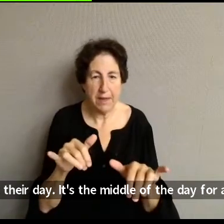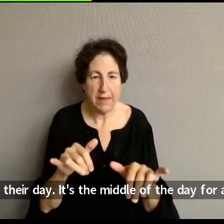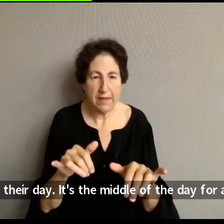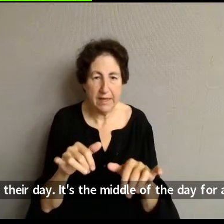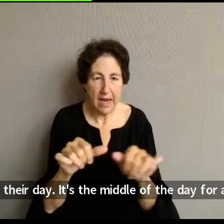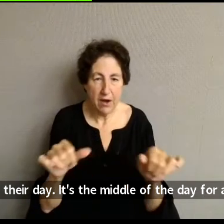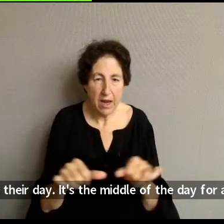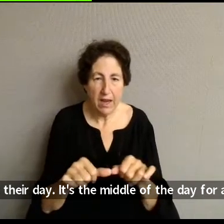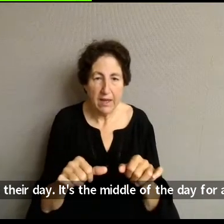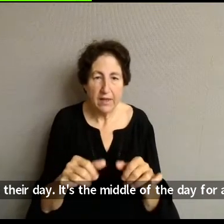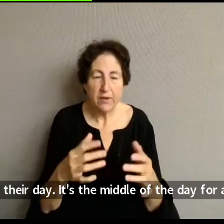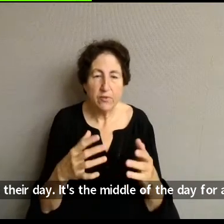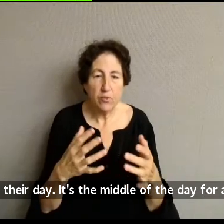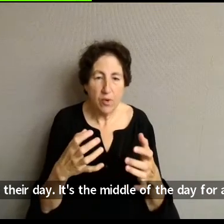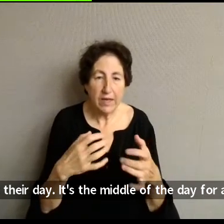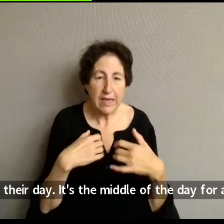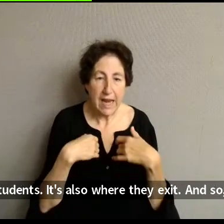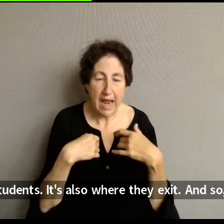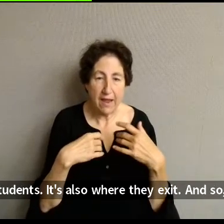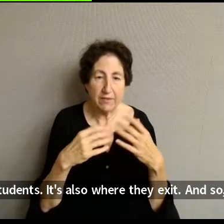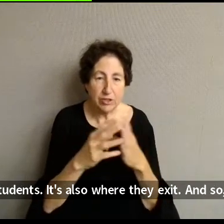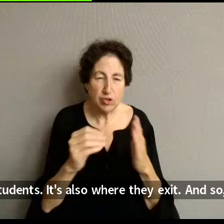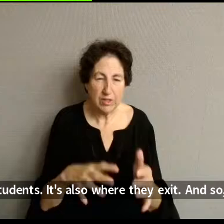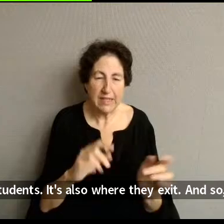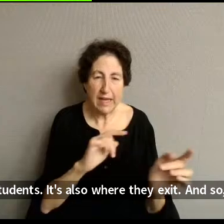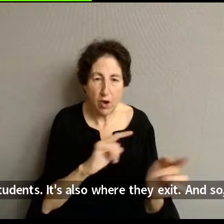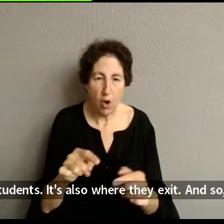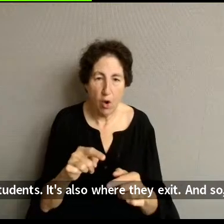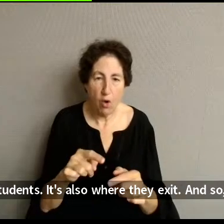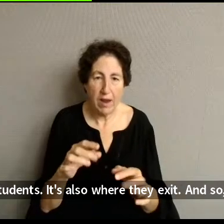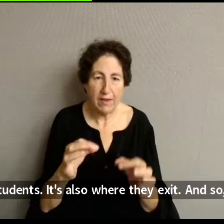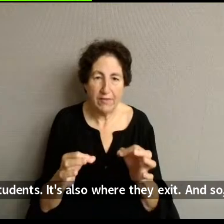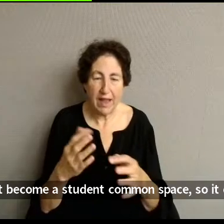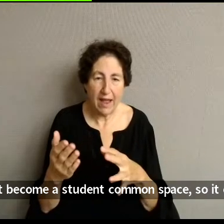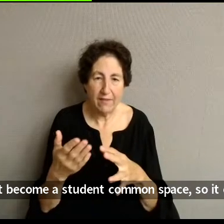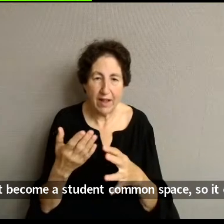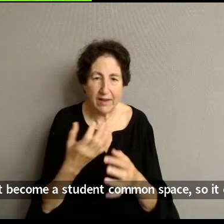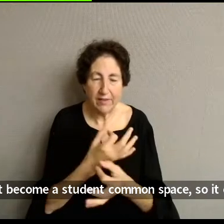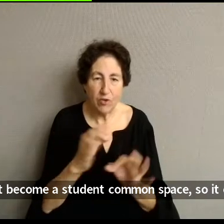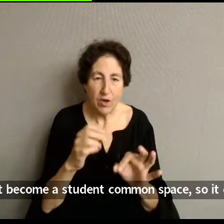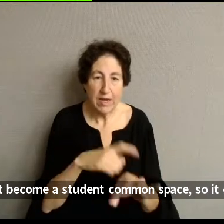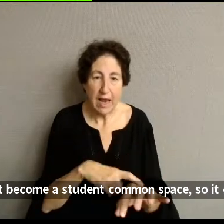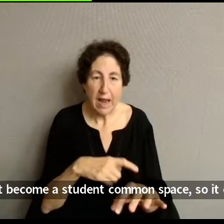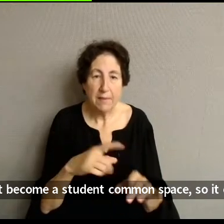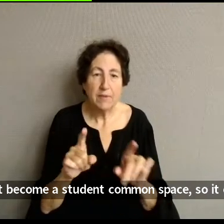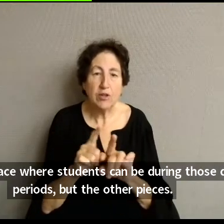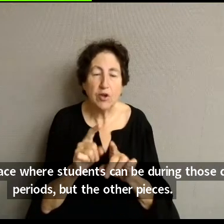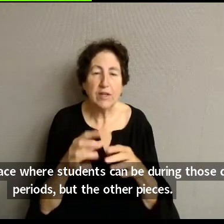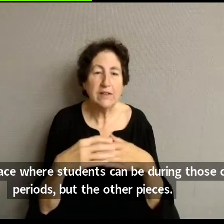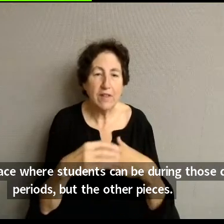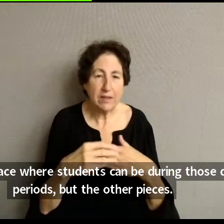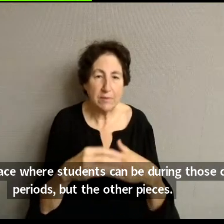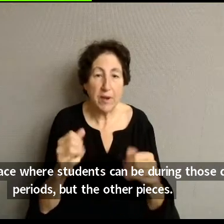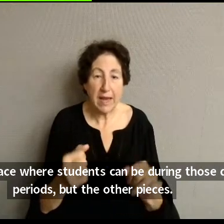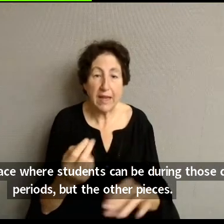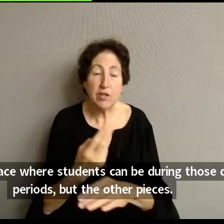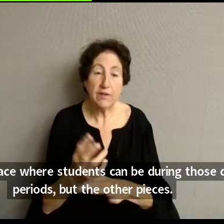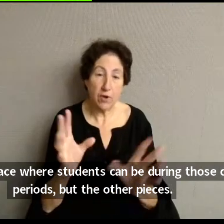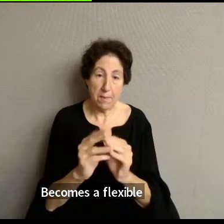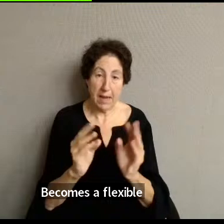a place where students can be during those down periods. But the other piece is it becomes a flexible space that we can use as a meeting